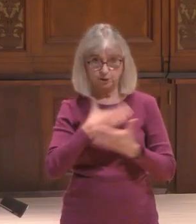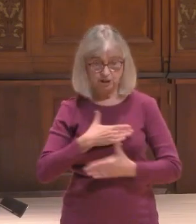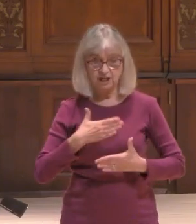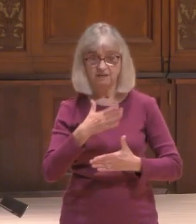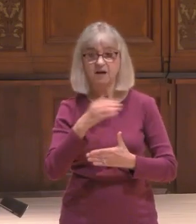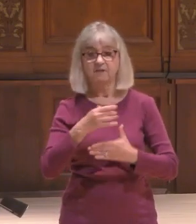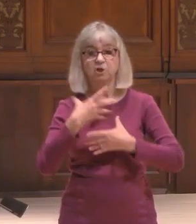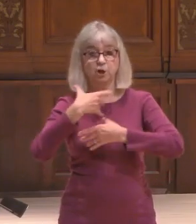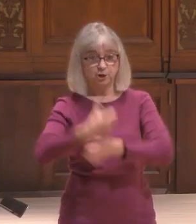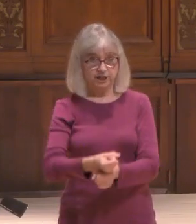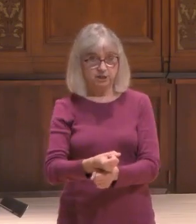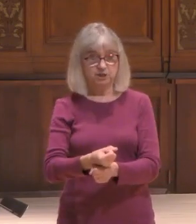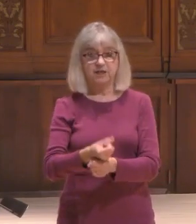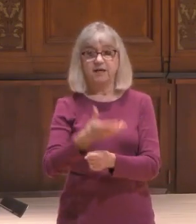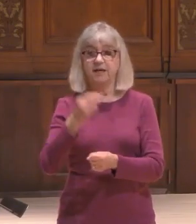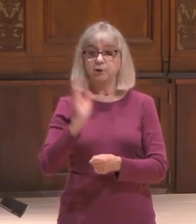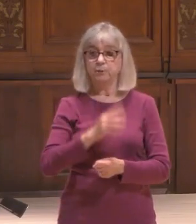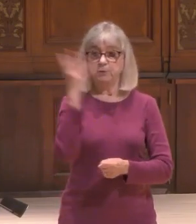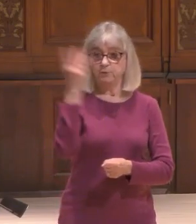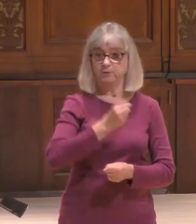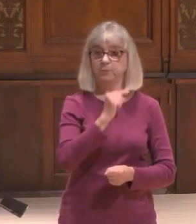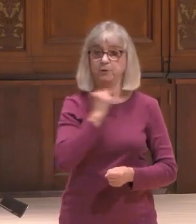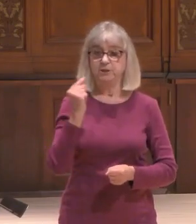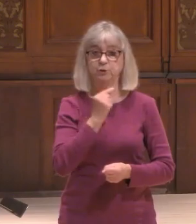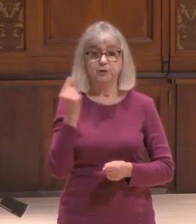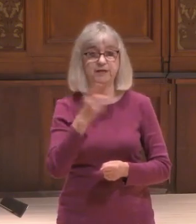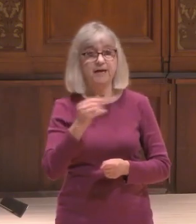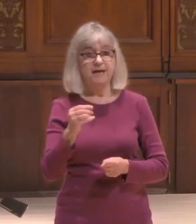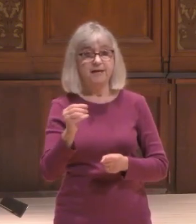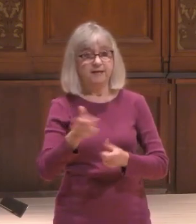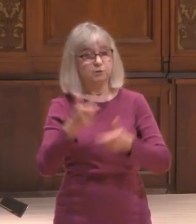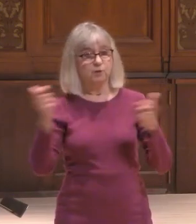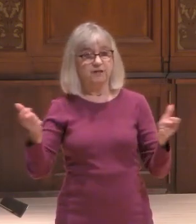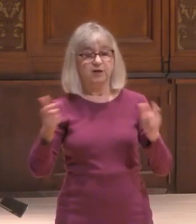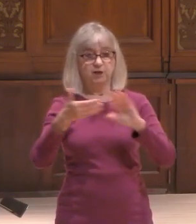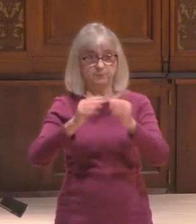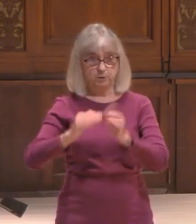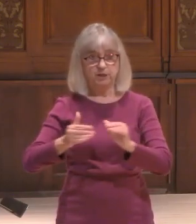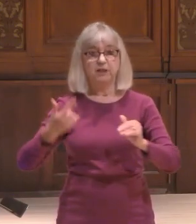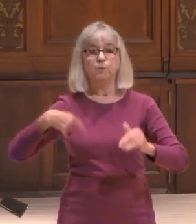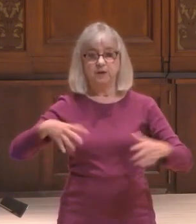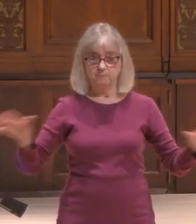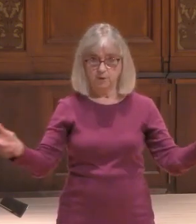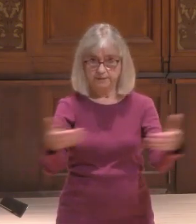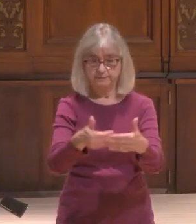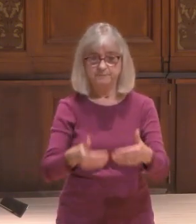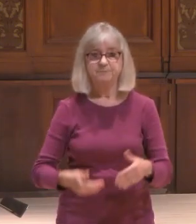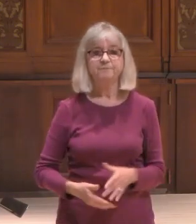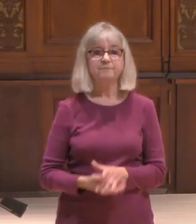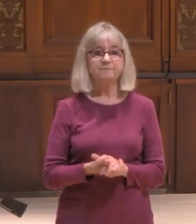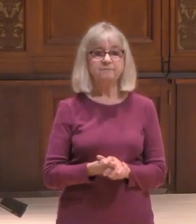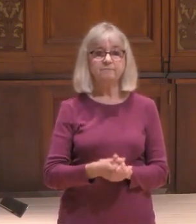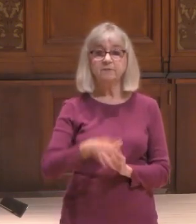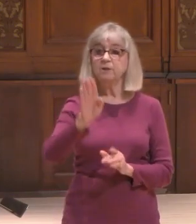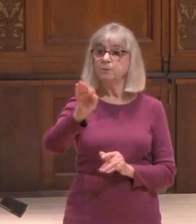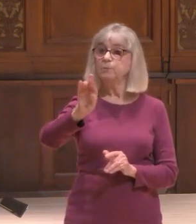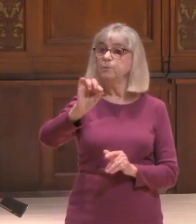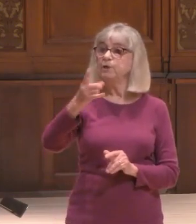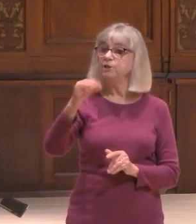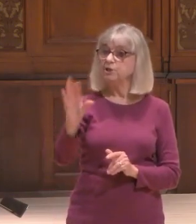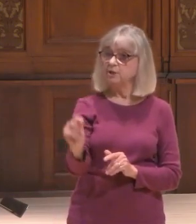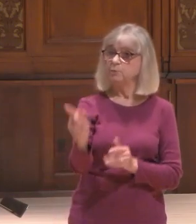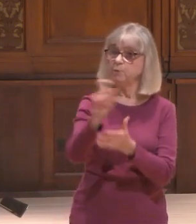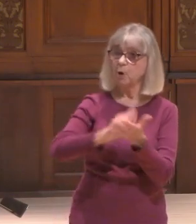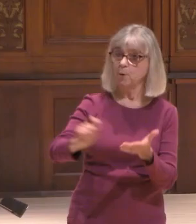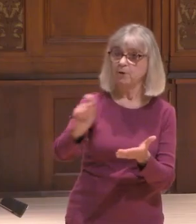the courage and your beautiful priesthood and an extraordinary community we embrace. Bridget wrote, "I carry